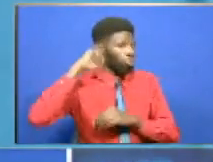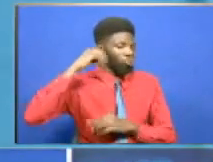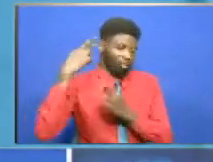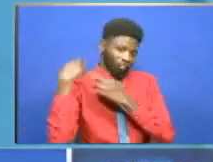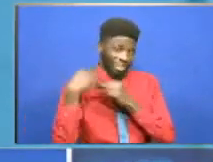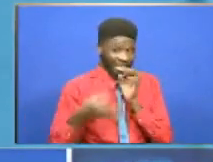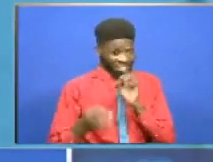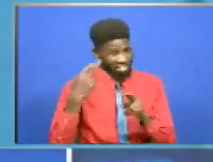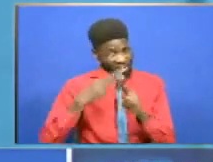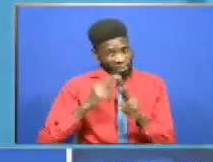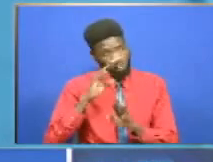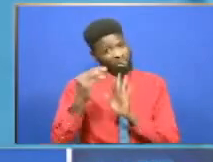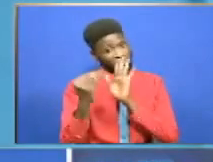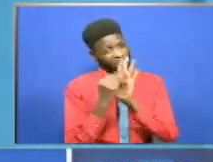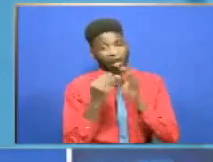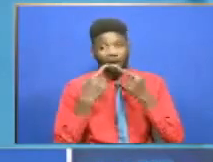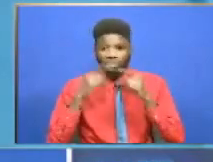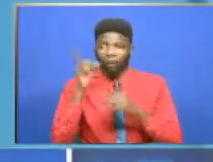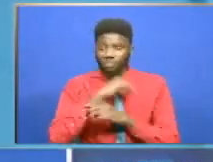having given illegal instructions,